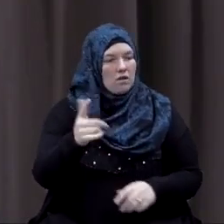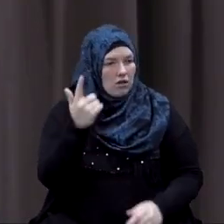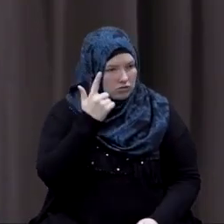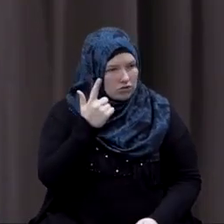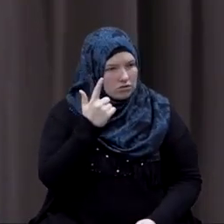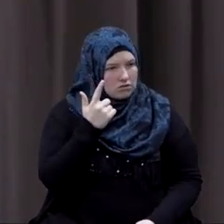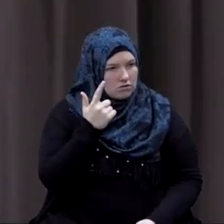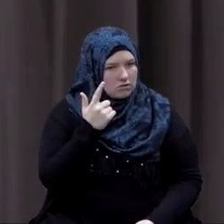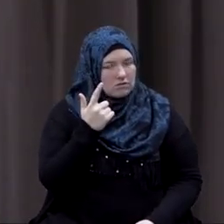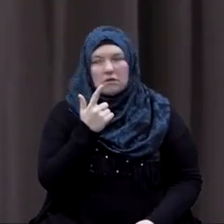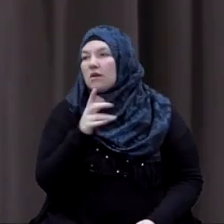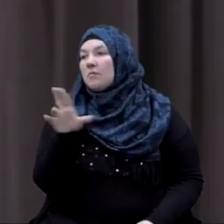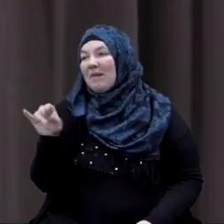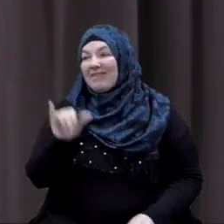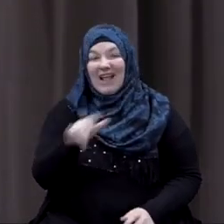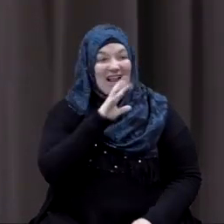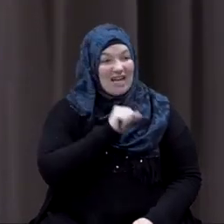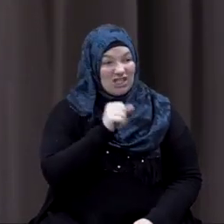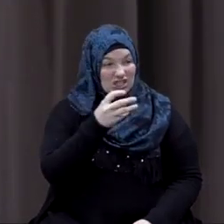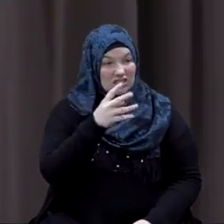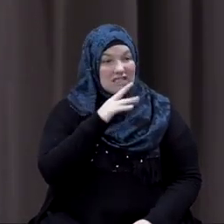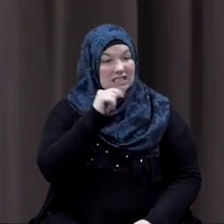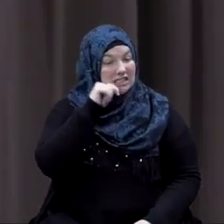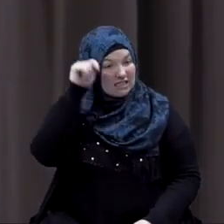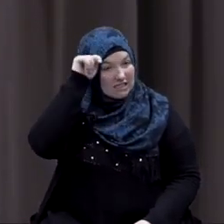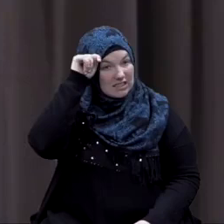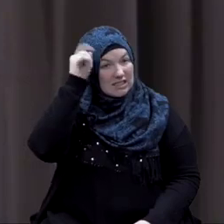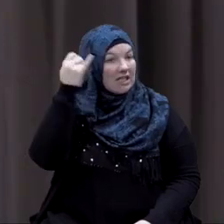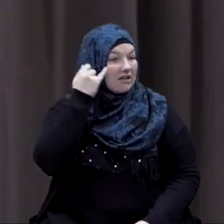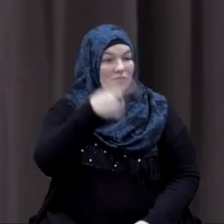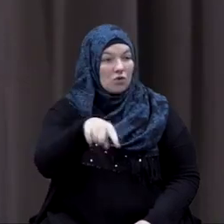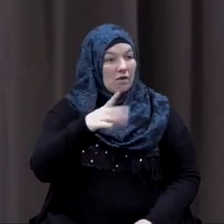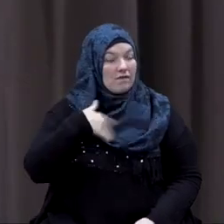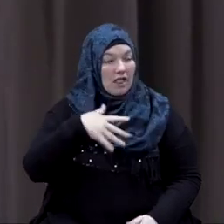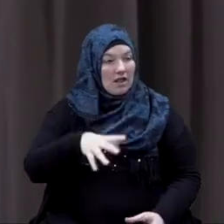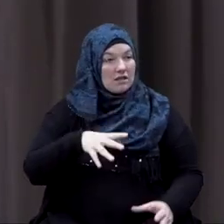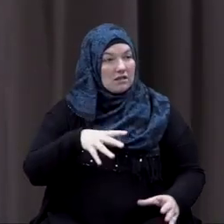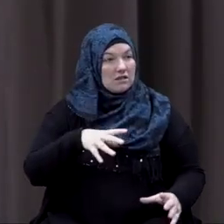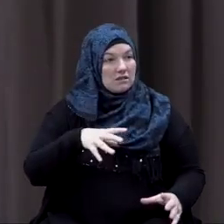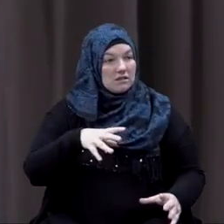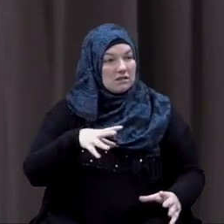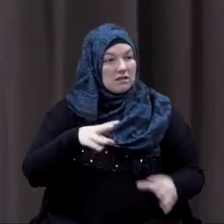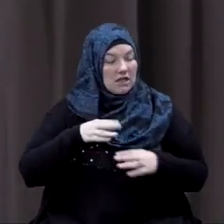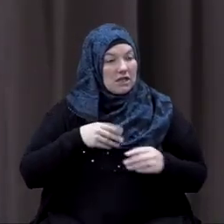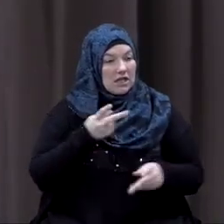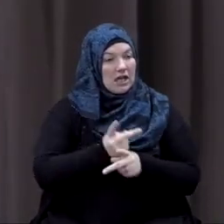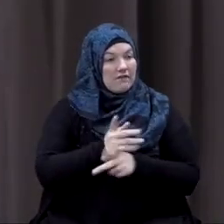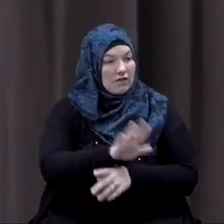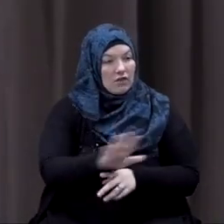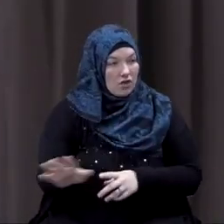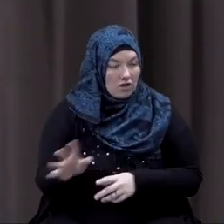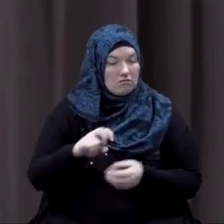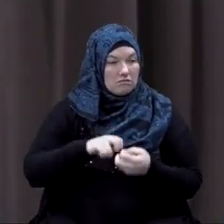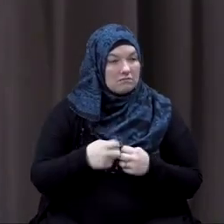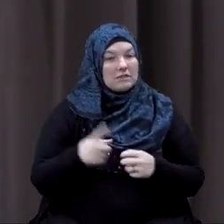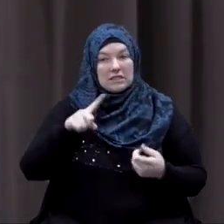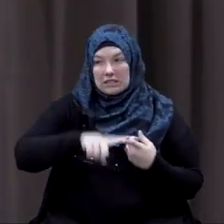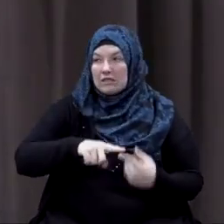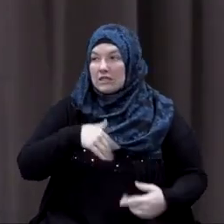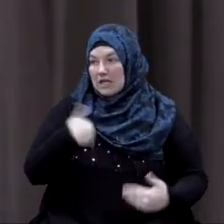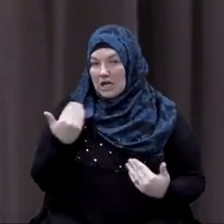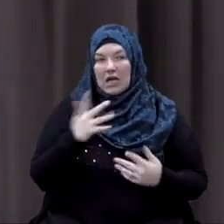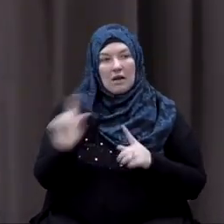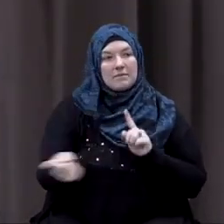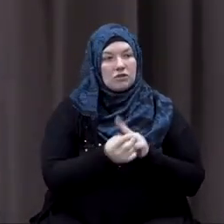But again, by that age, if you have not taken care of them when they were young, then come and talk to